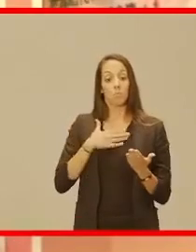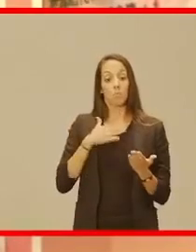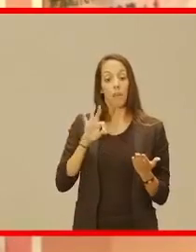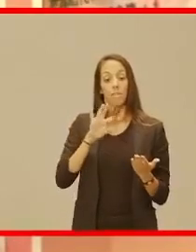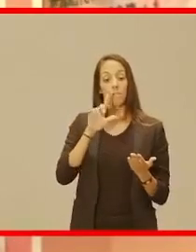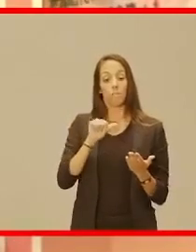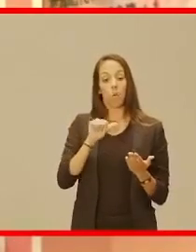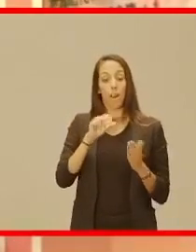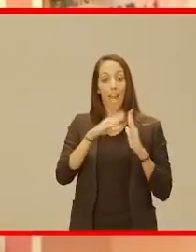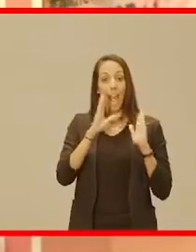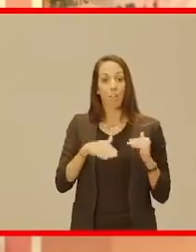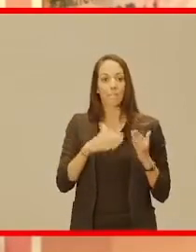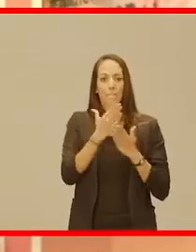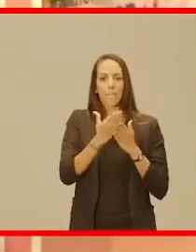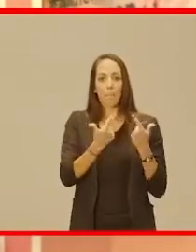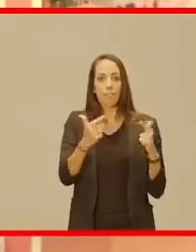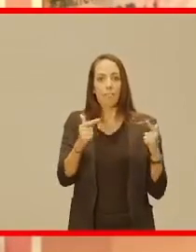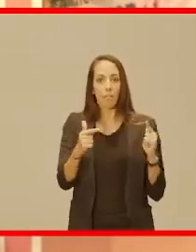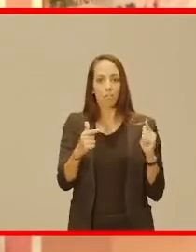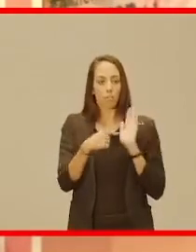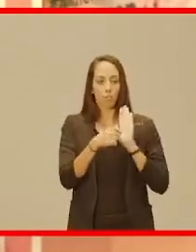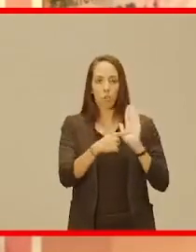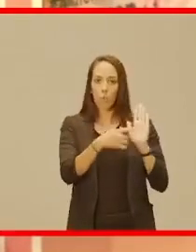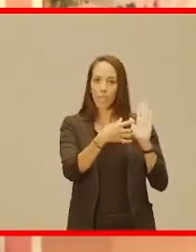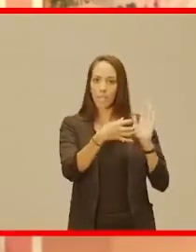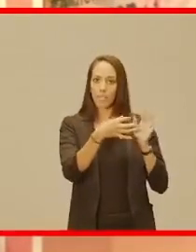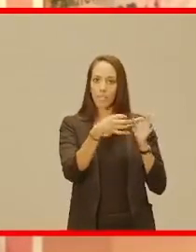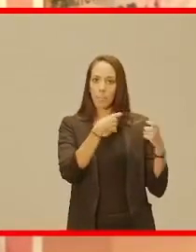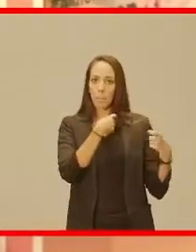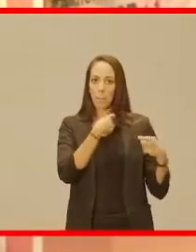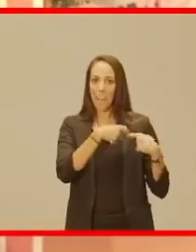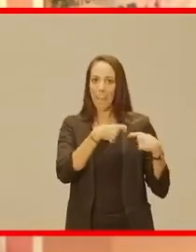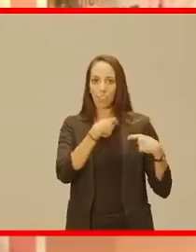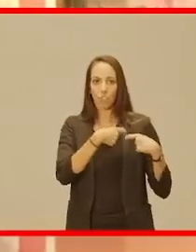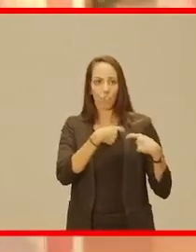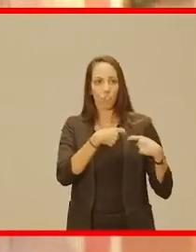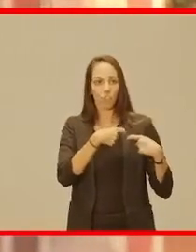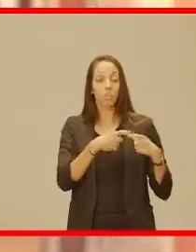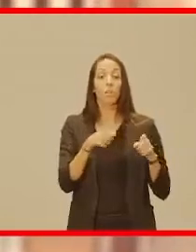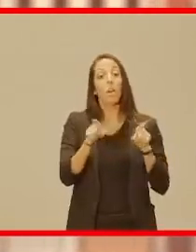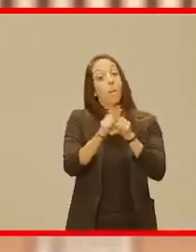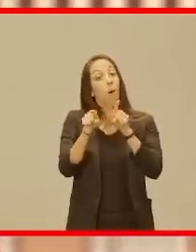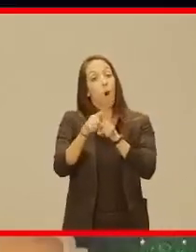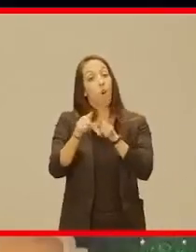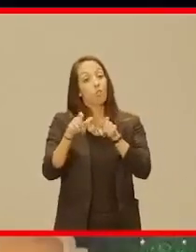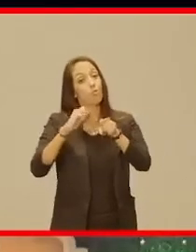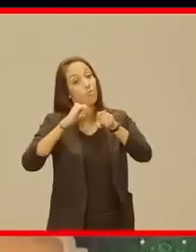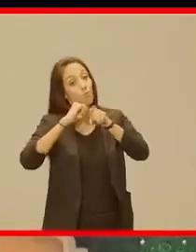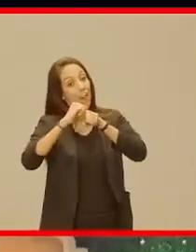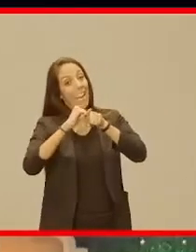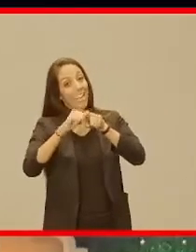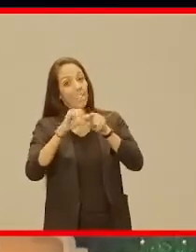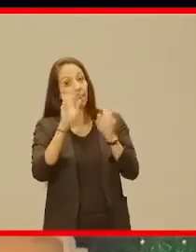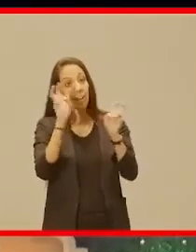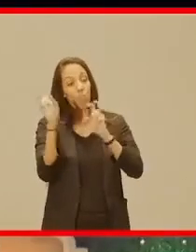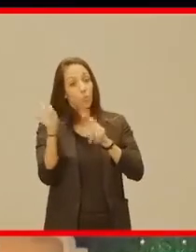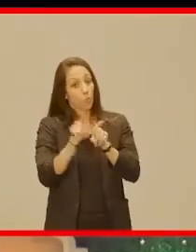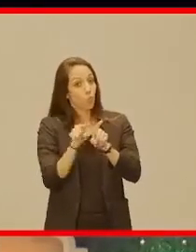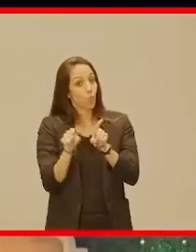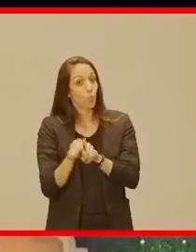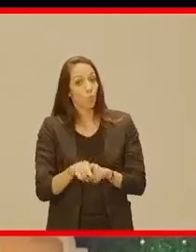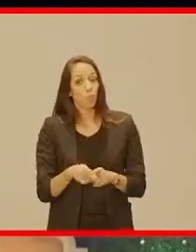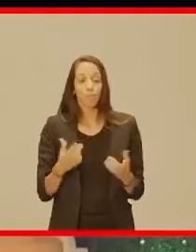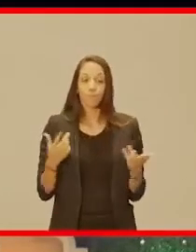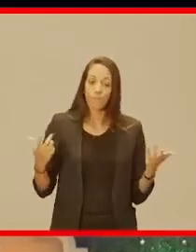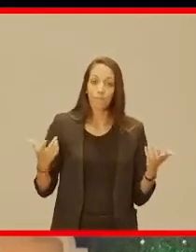well. Yeah, and I think what you're talking about there too is really a training issue. Is really ability of encouraging,